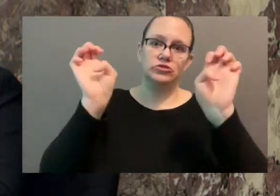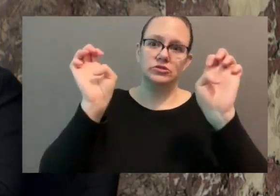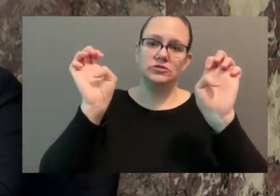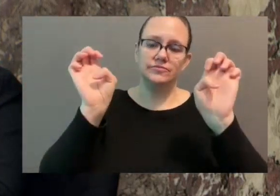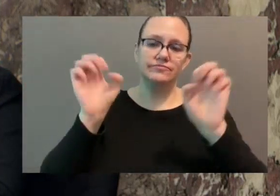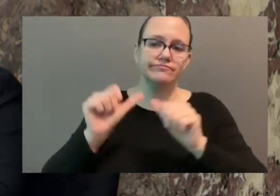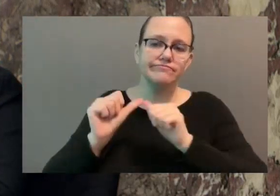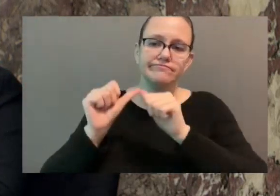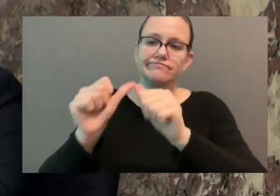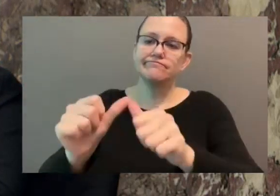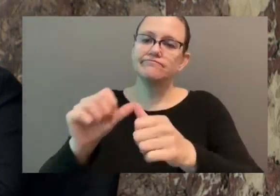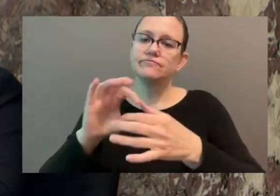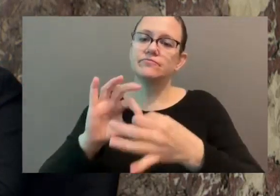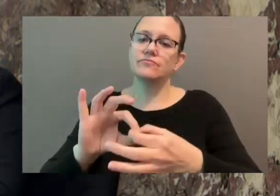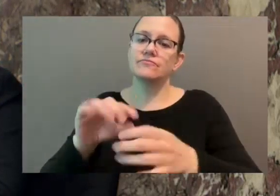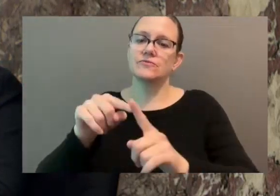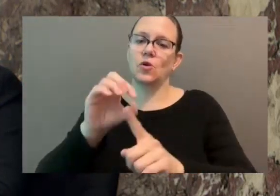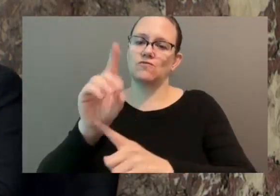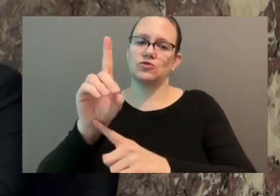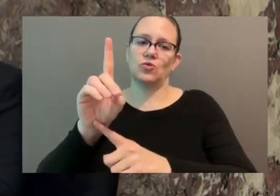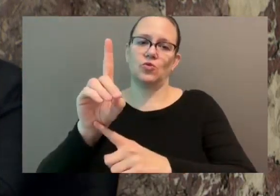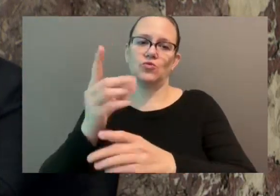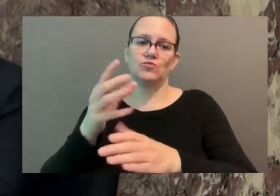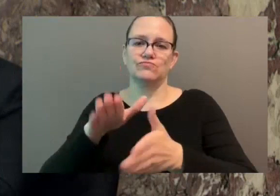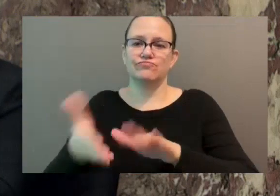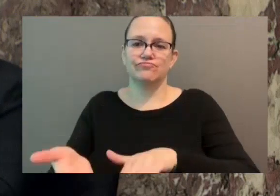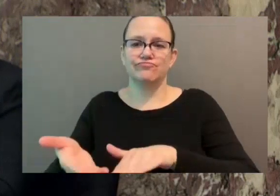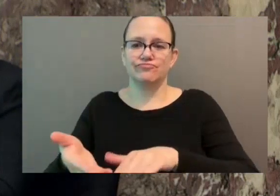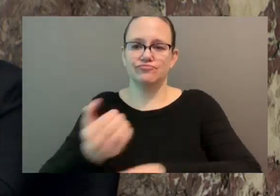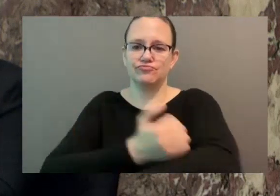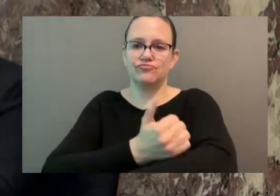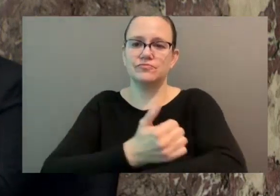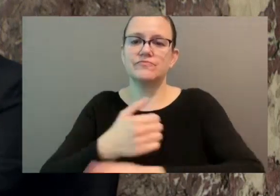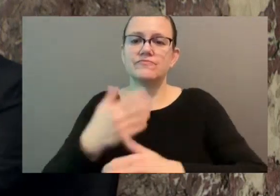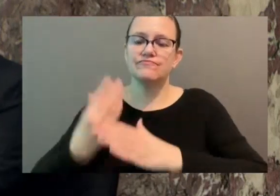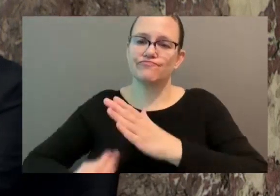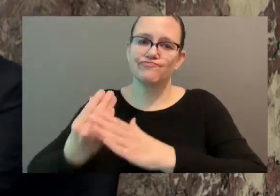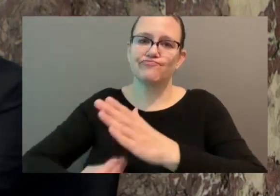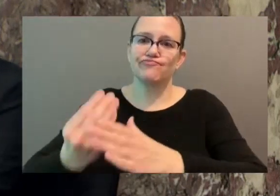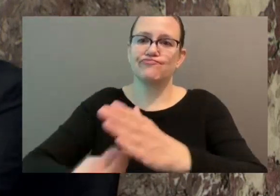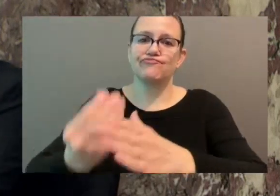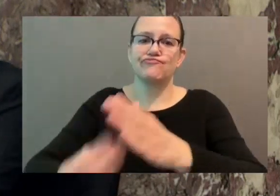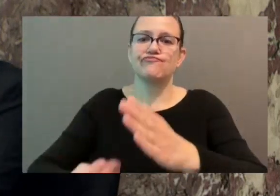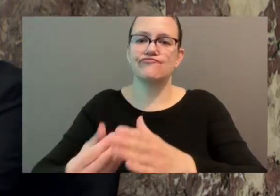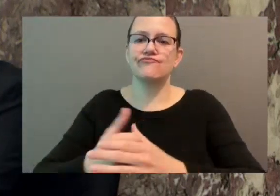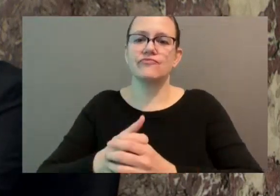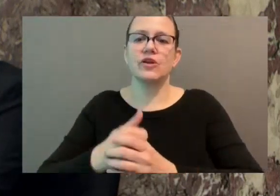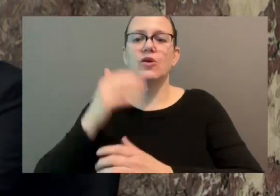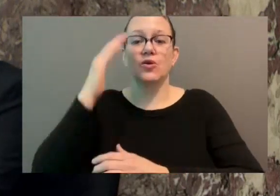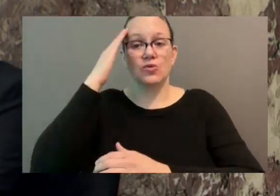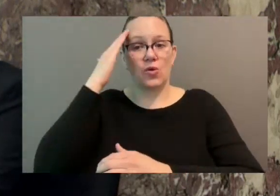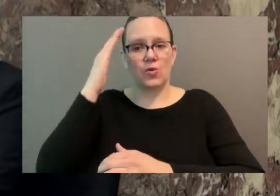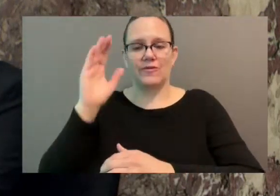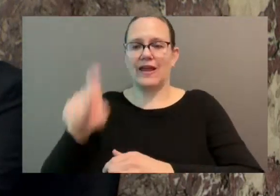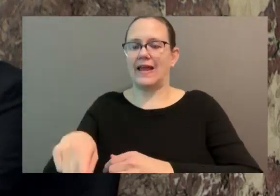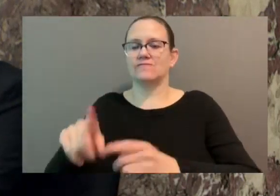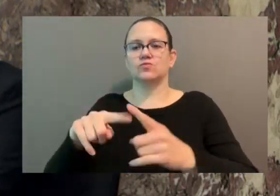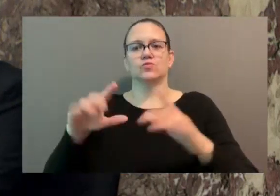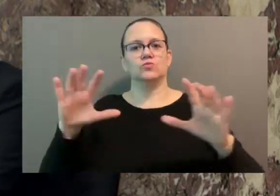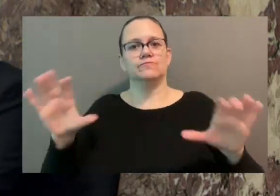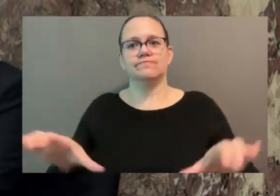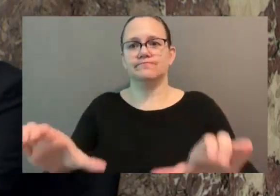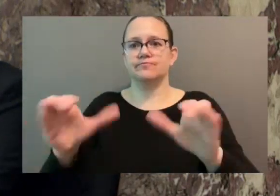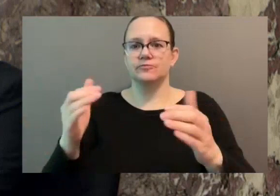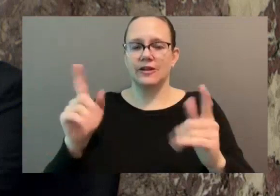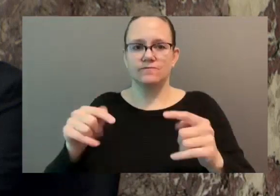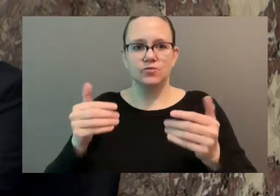died, and we know that action needs to be taken. That's why in every area, Honourable Speaker,